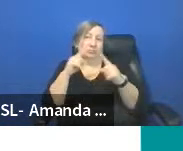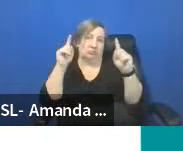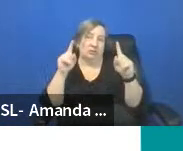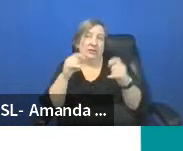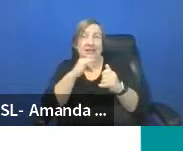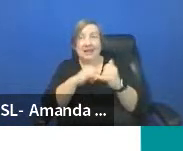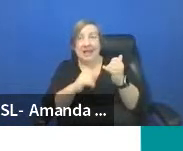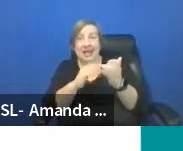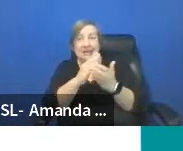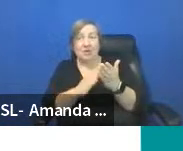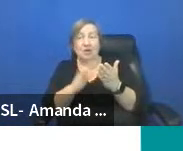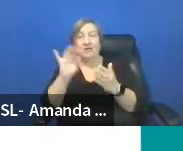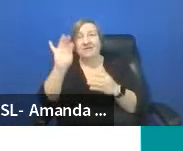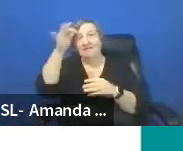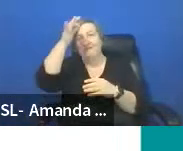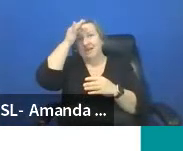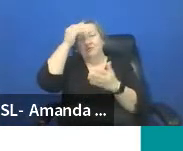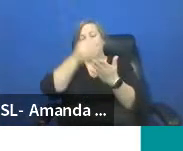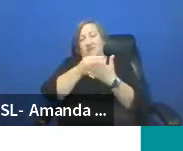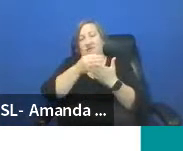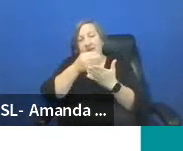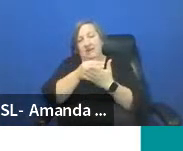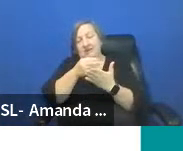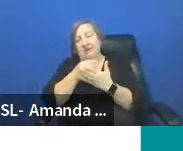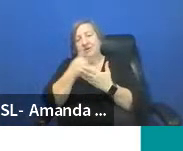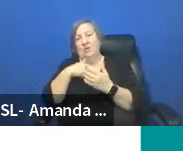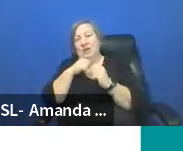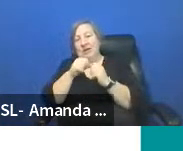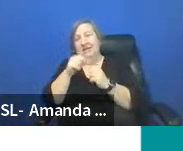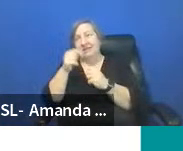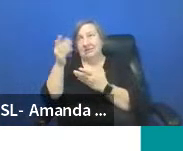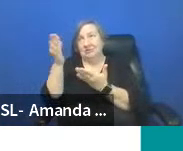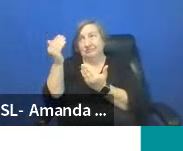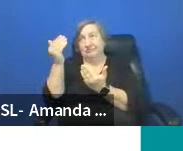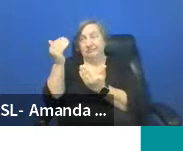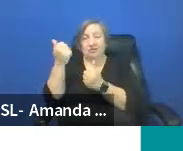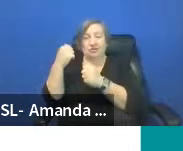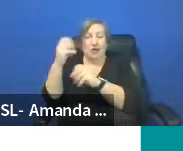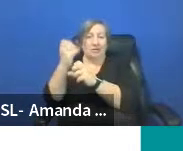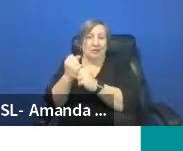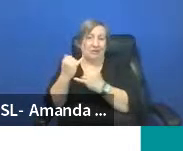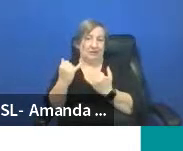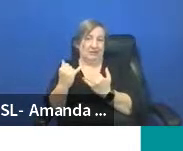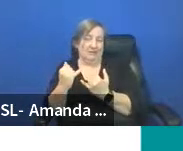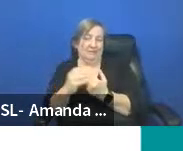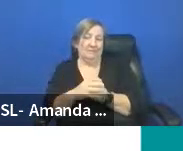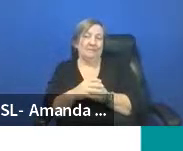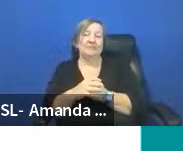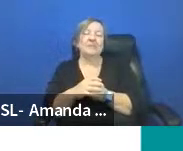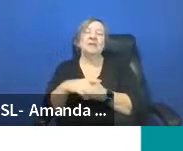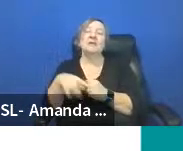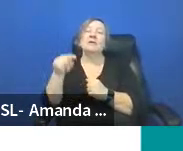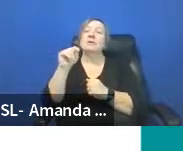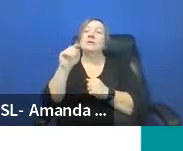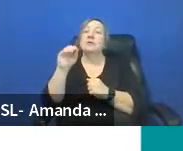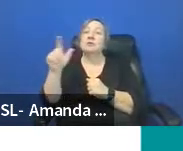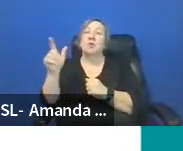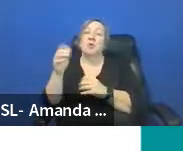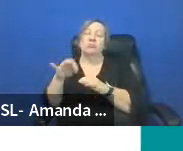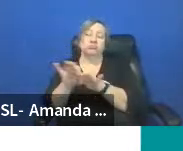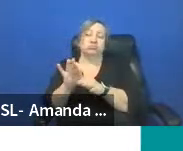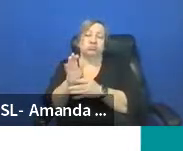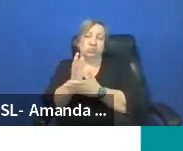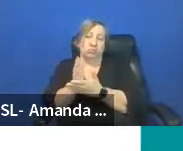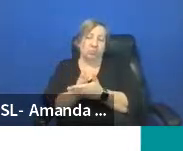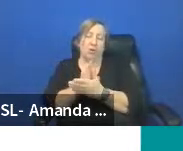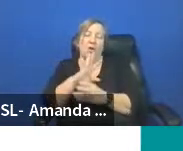puzzle is this federal funding that we are continuing to pursue right now. So tolling is a key piece that makes